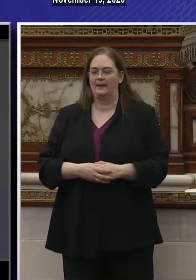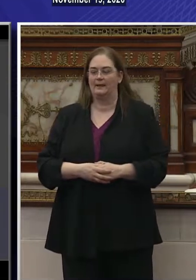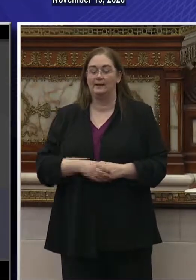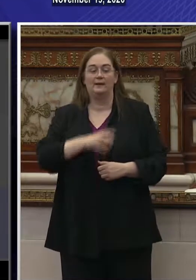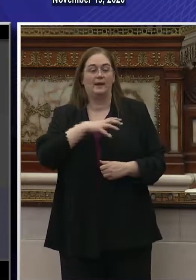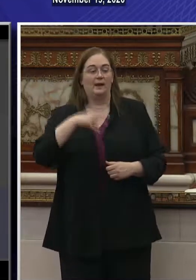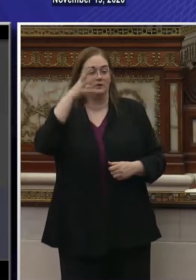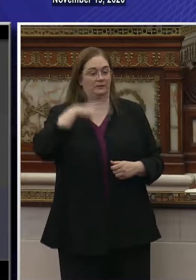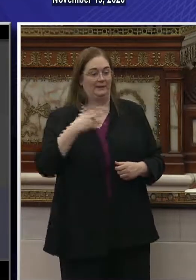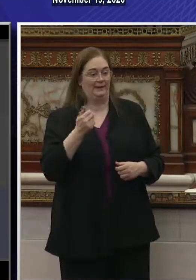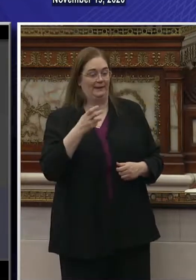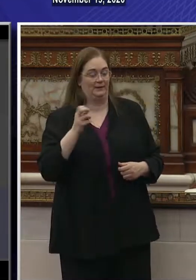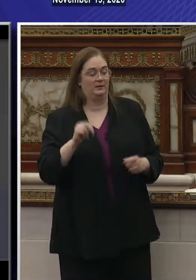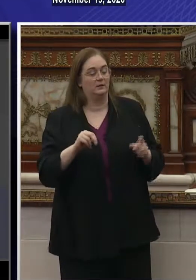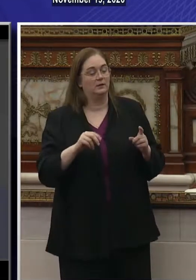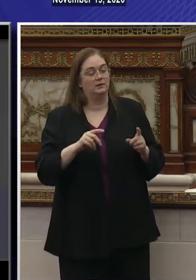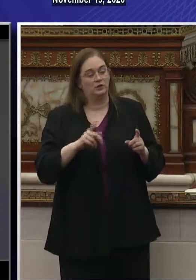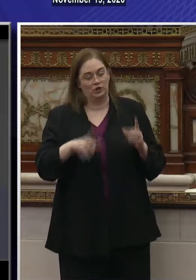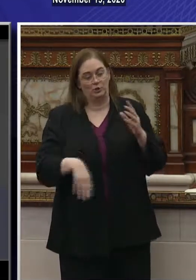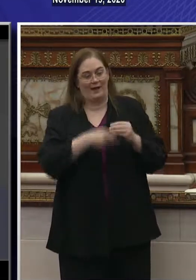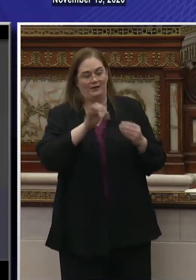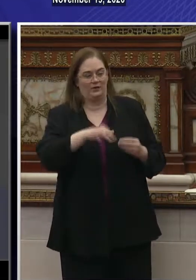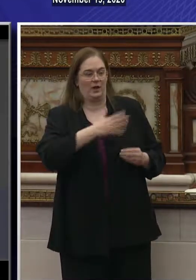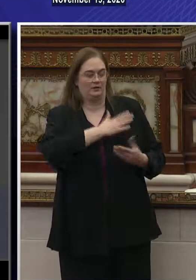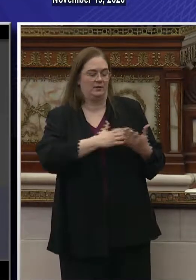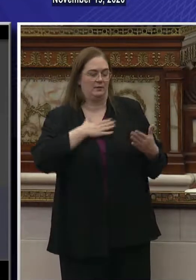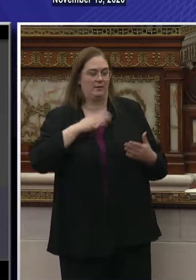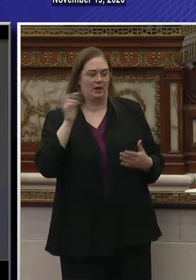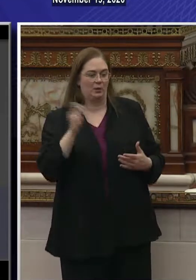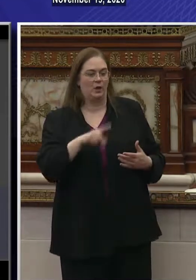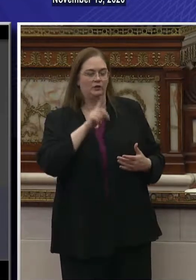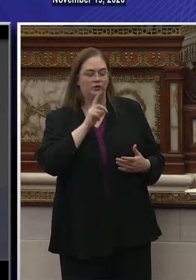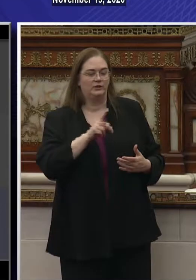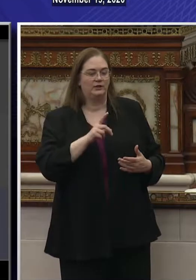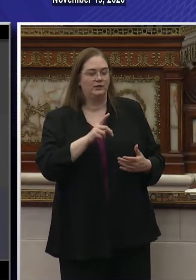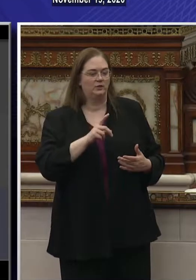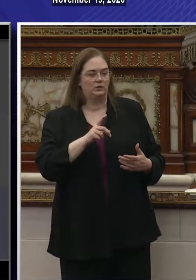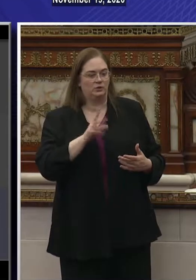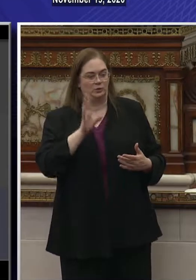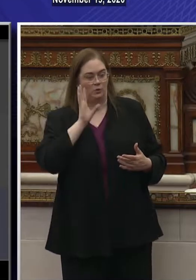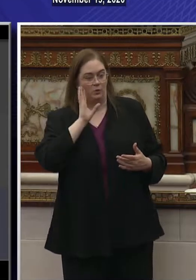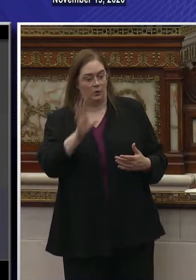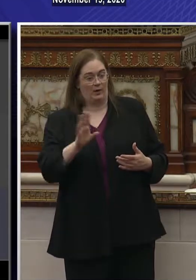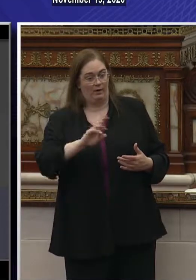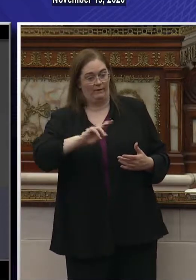to add to that, in some of my questioning is, will